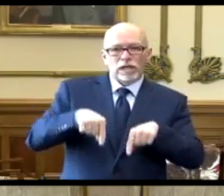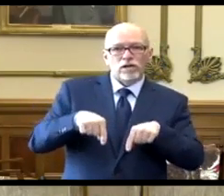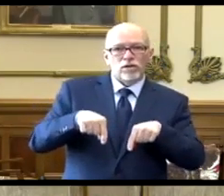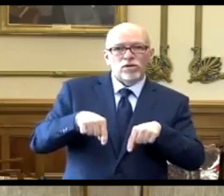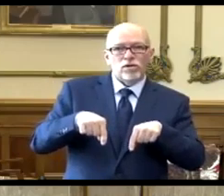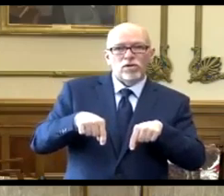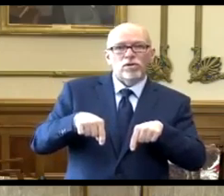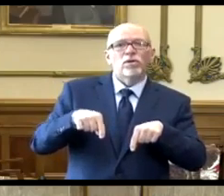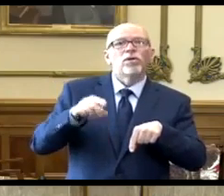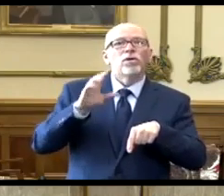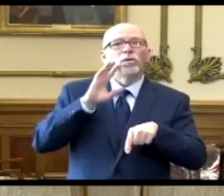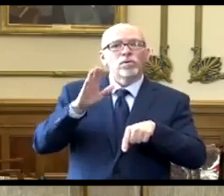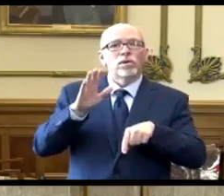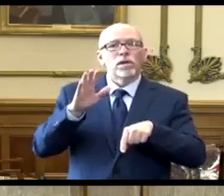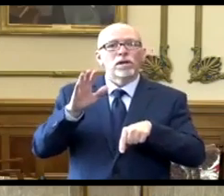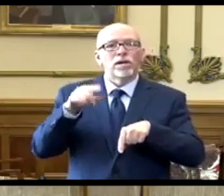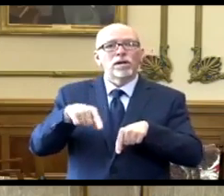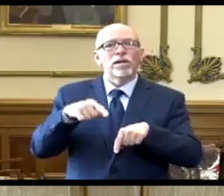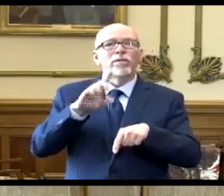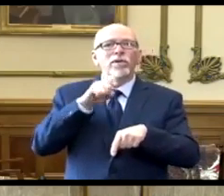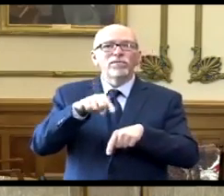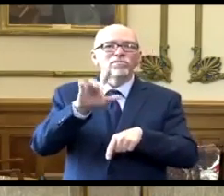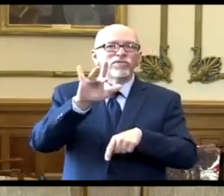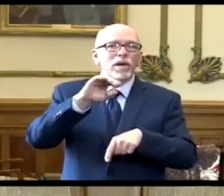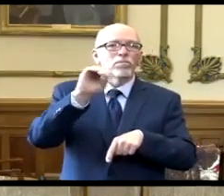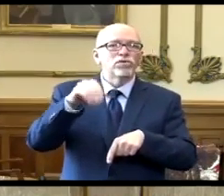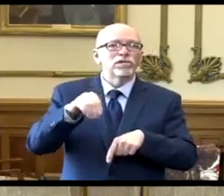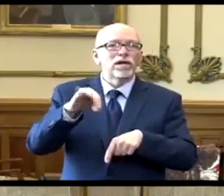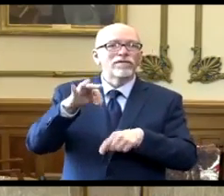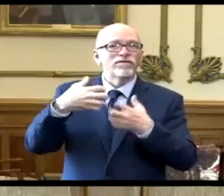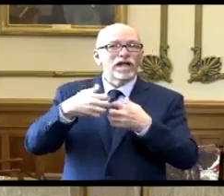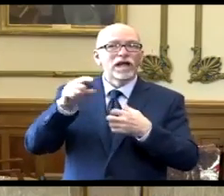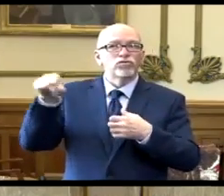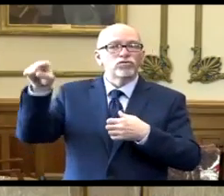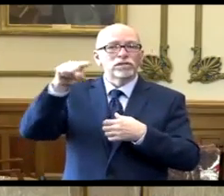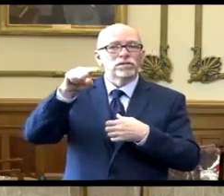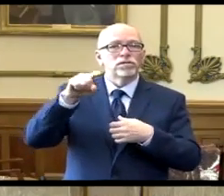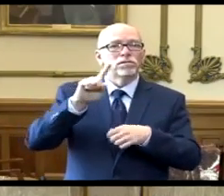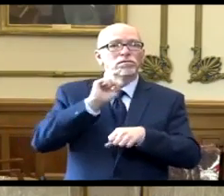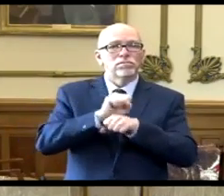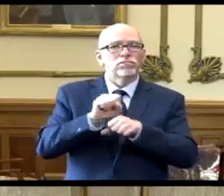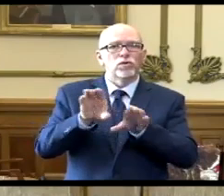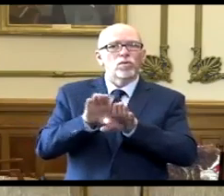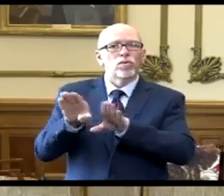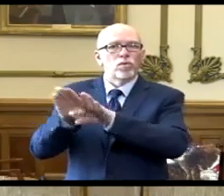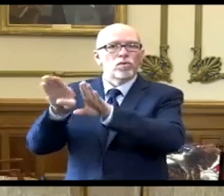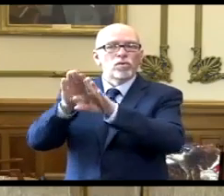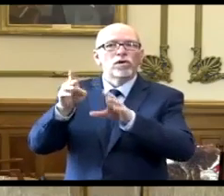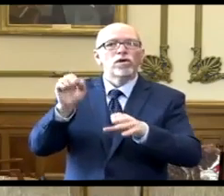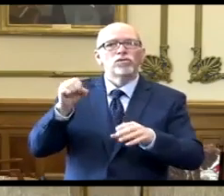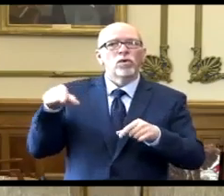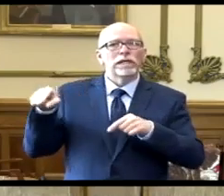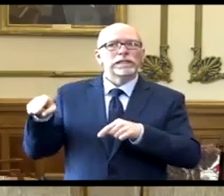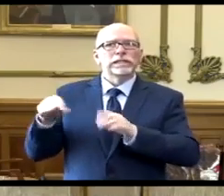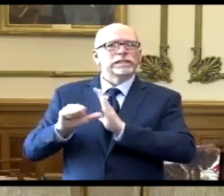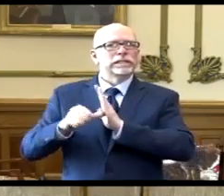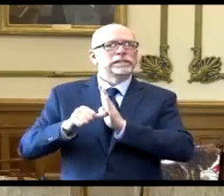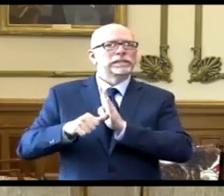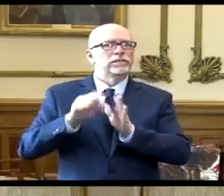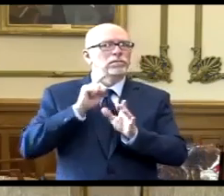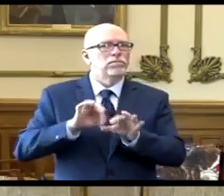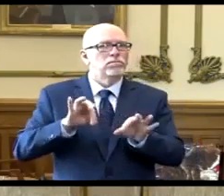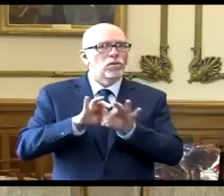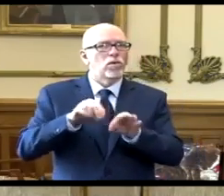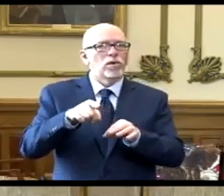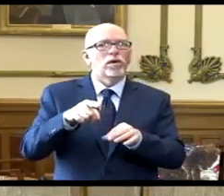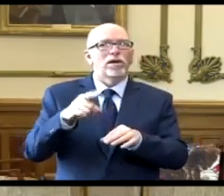almost 25% of pork producing factories were actually closing. So he was stressing the importance. They